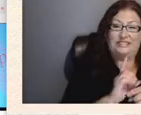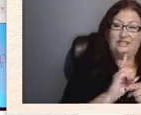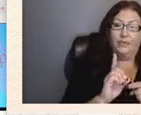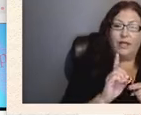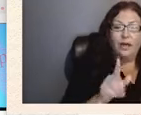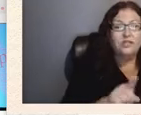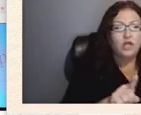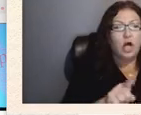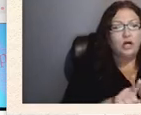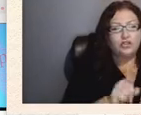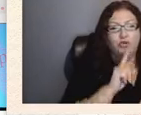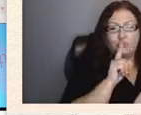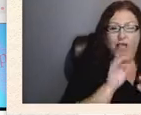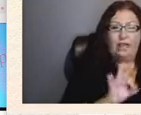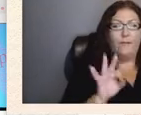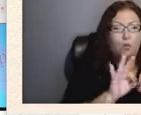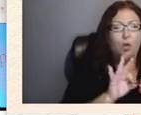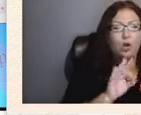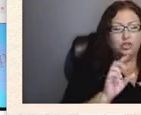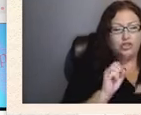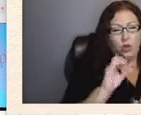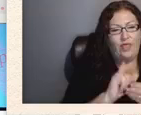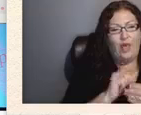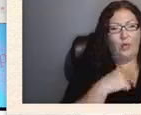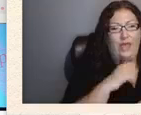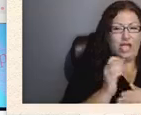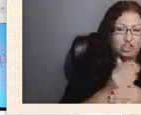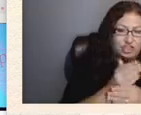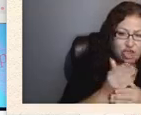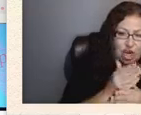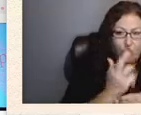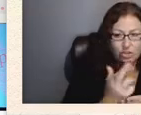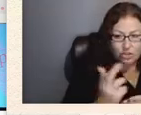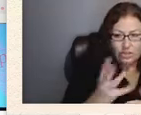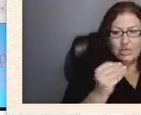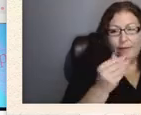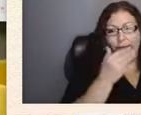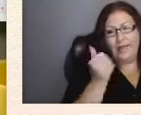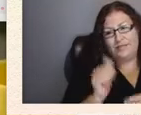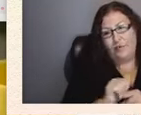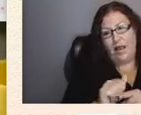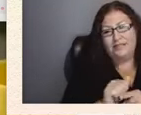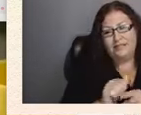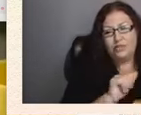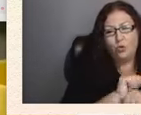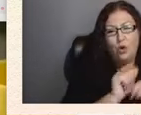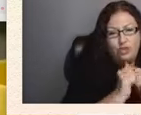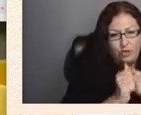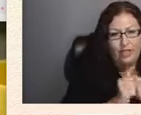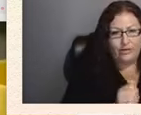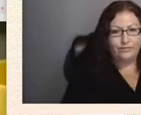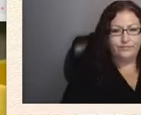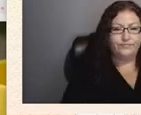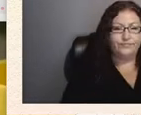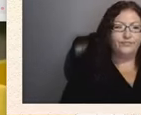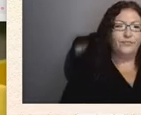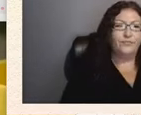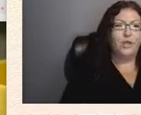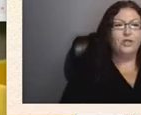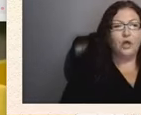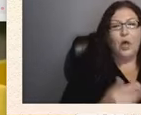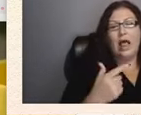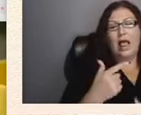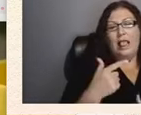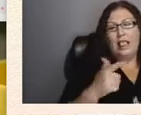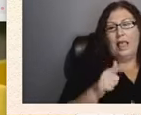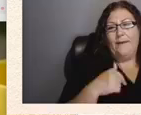really important so that we can share resources and best practices and work together. So let me talk for a